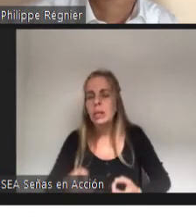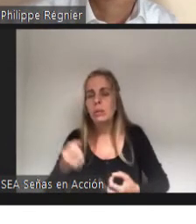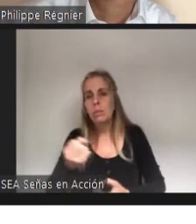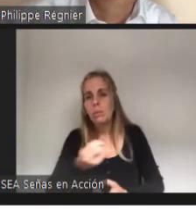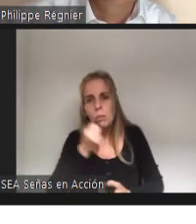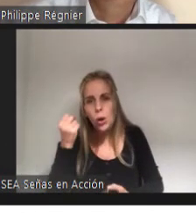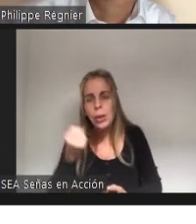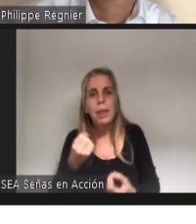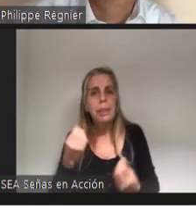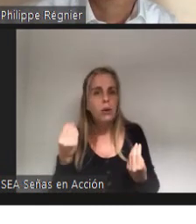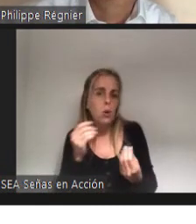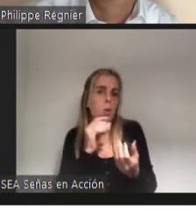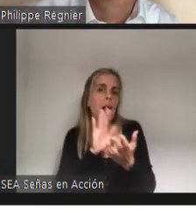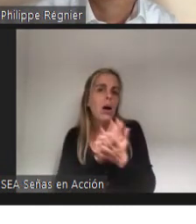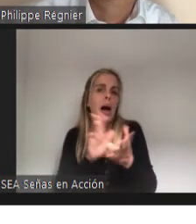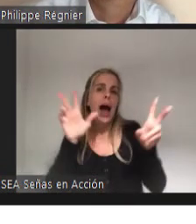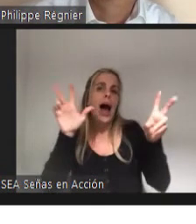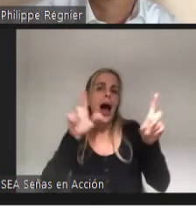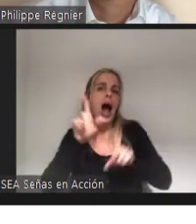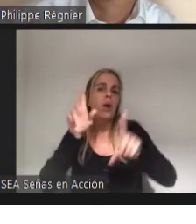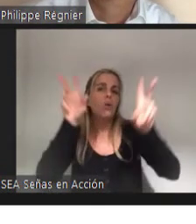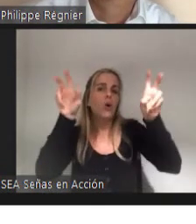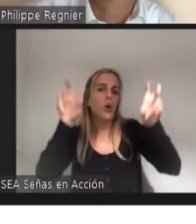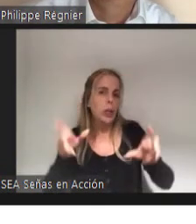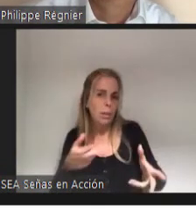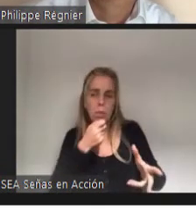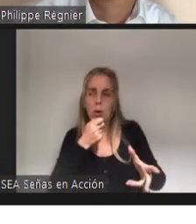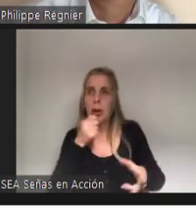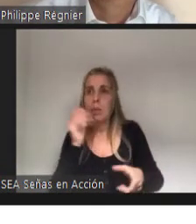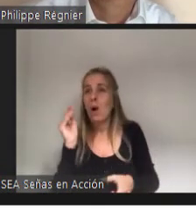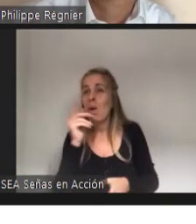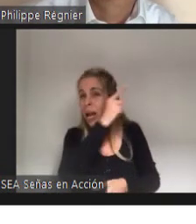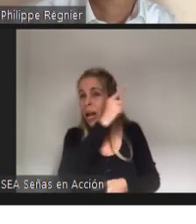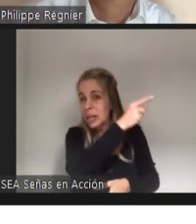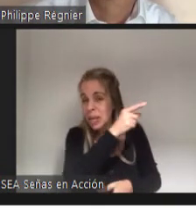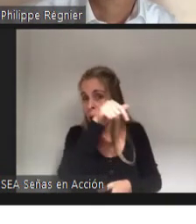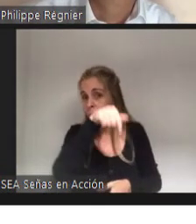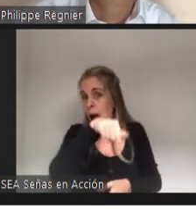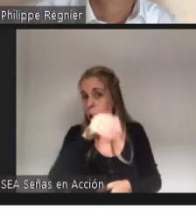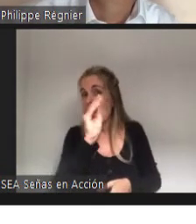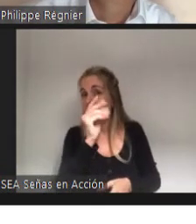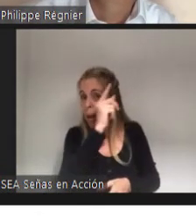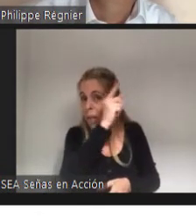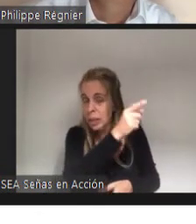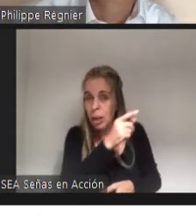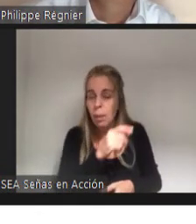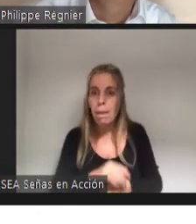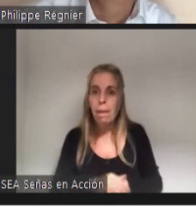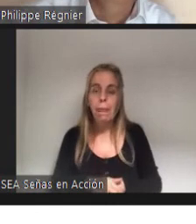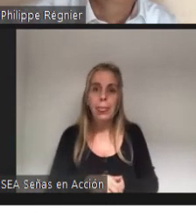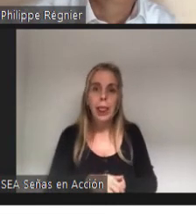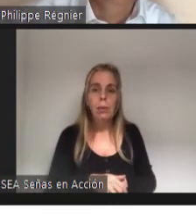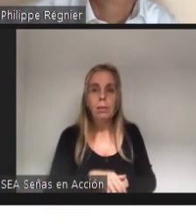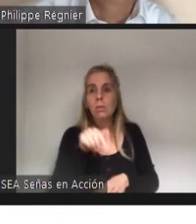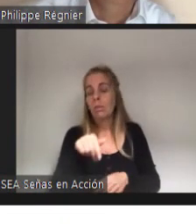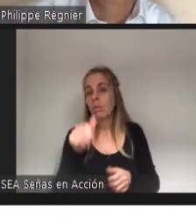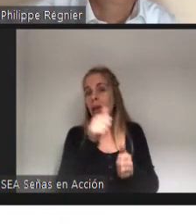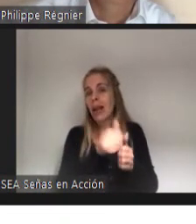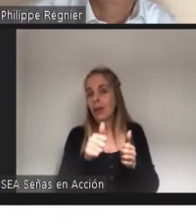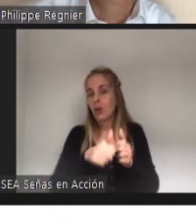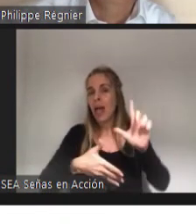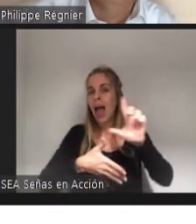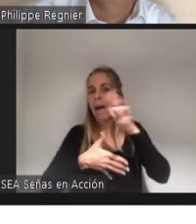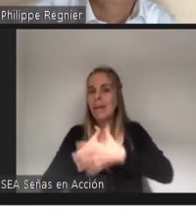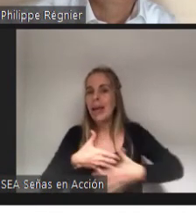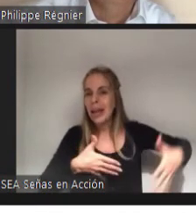raising, how important a number of things are. The fact that Brazil is not clearly part